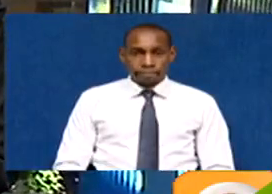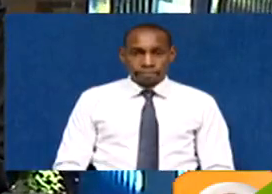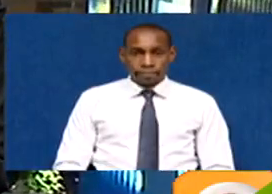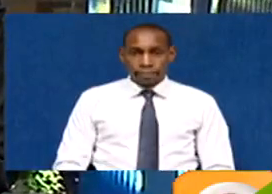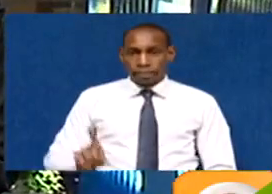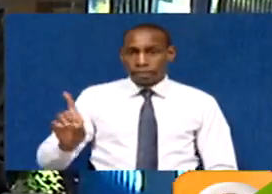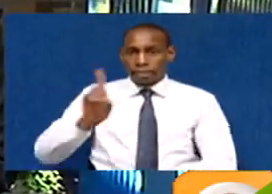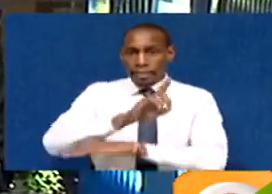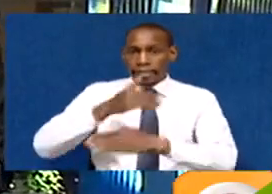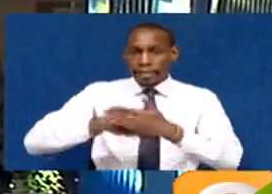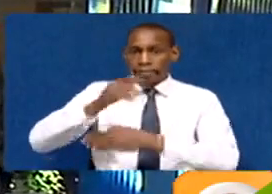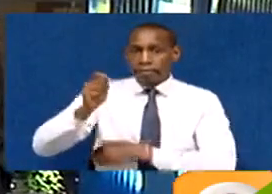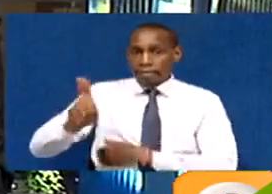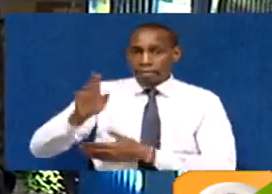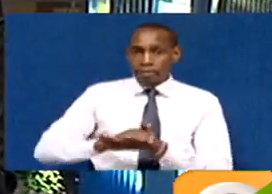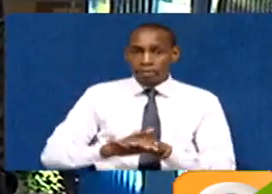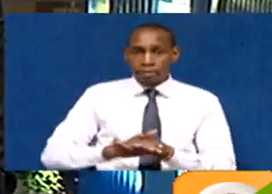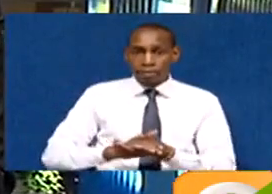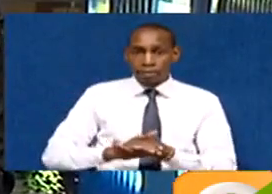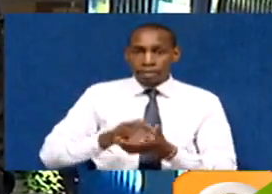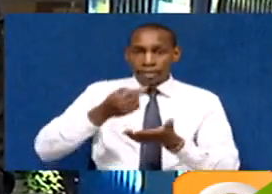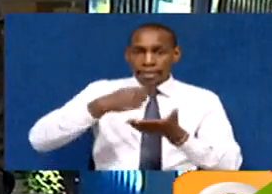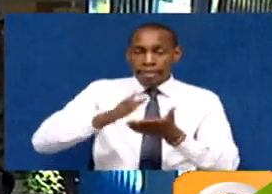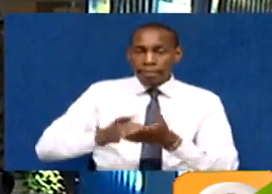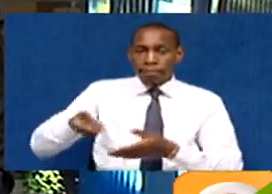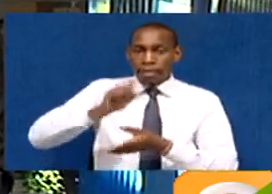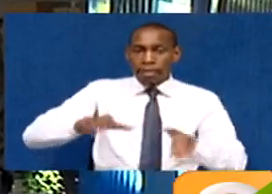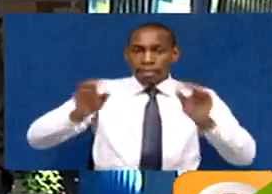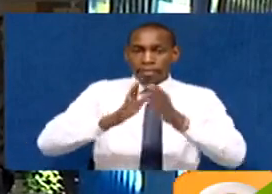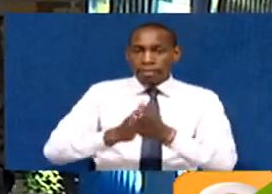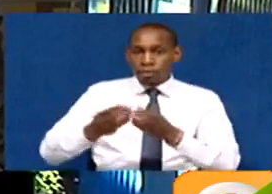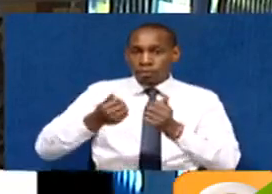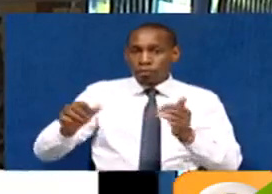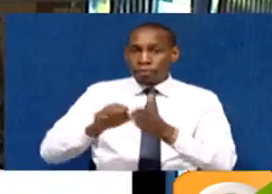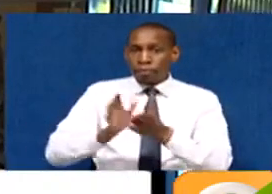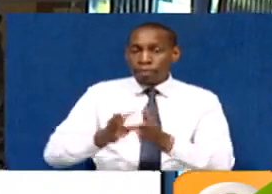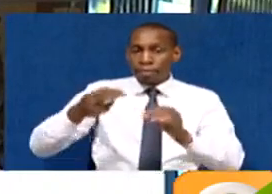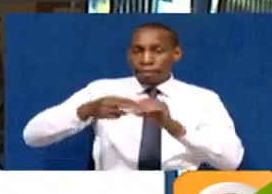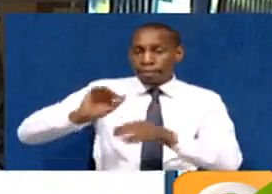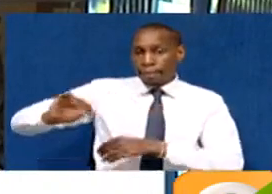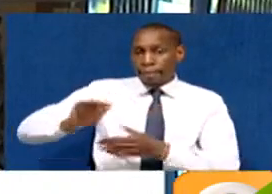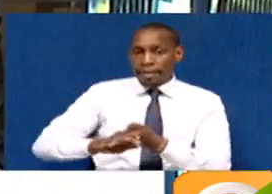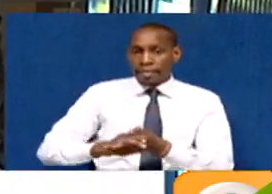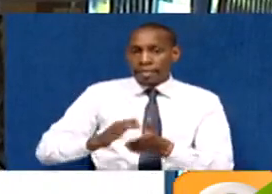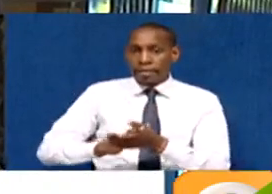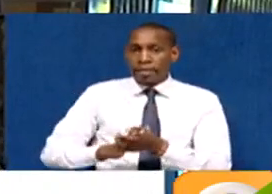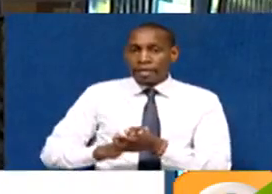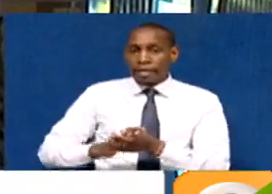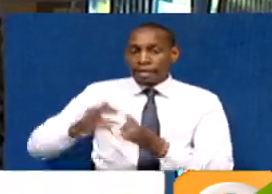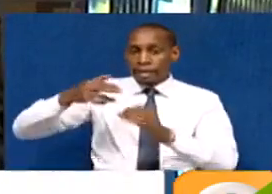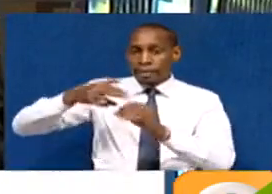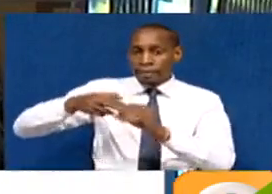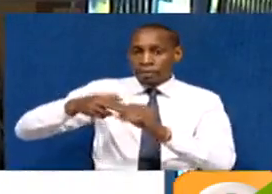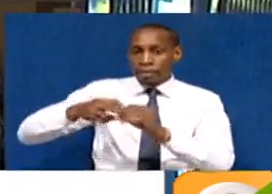And a day after President Uhuru Kenyatta approved the supplementary budget to offset the fuel subsidy owed to oil marketing companies